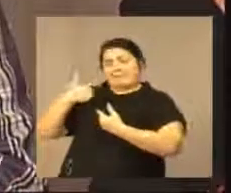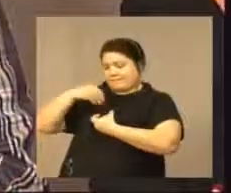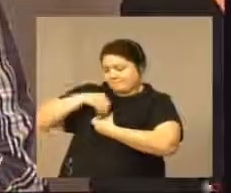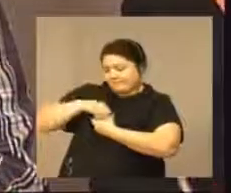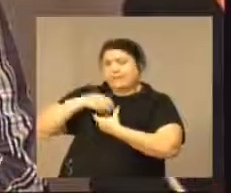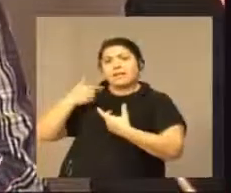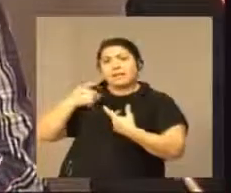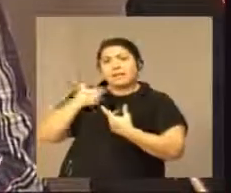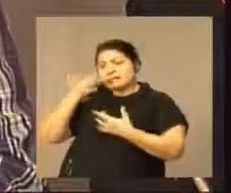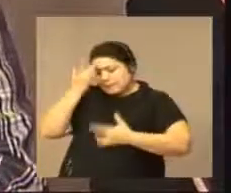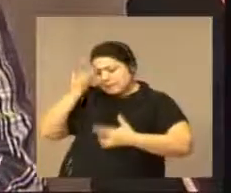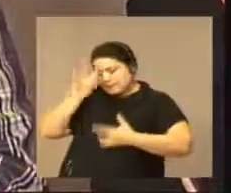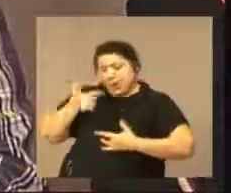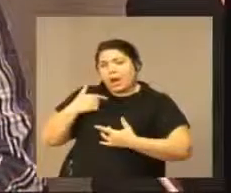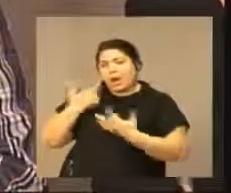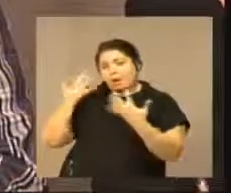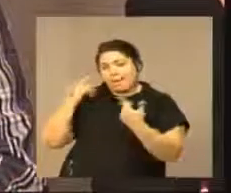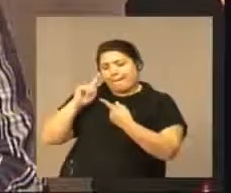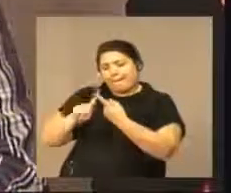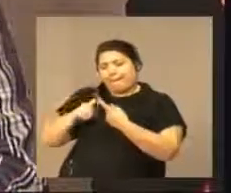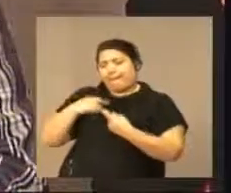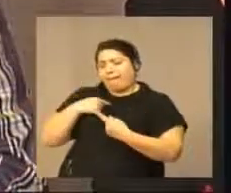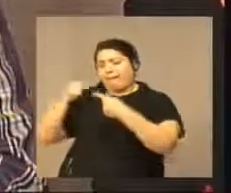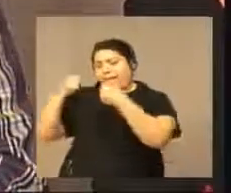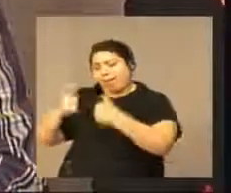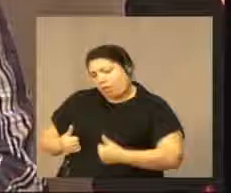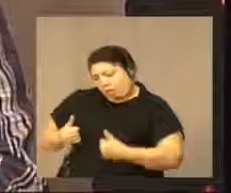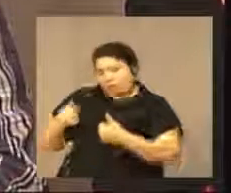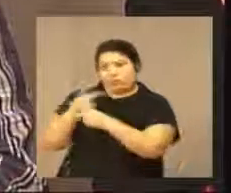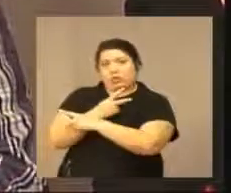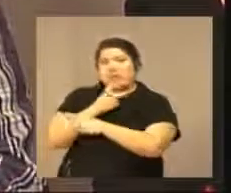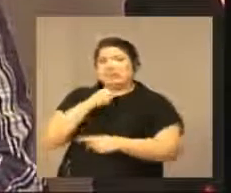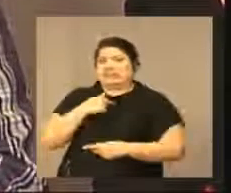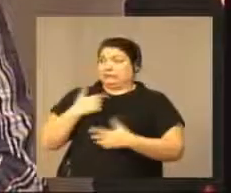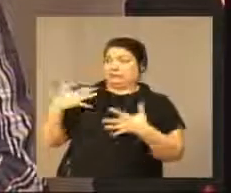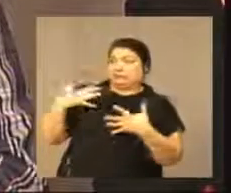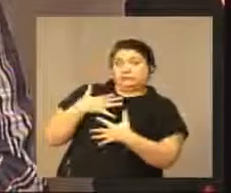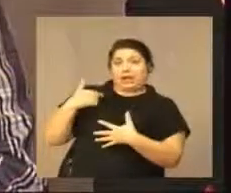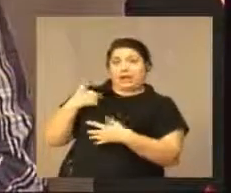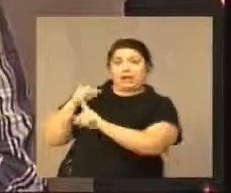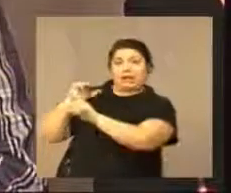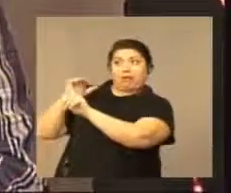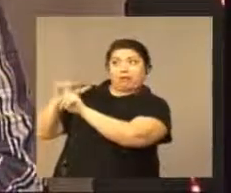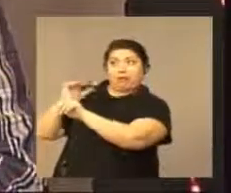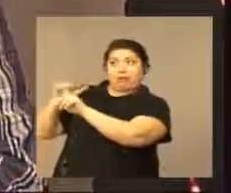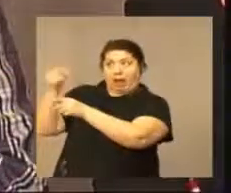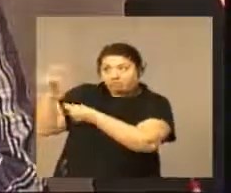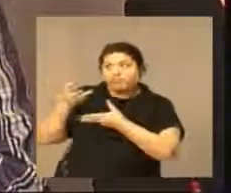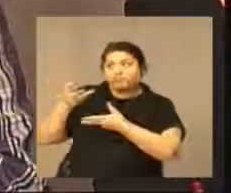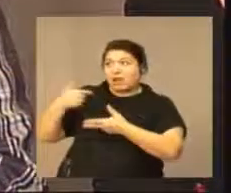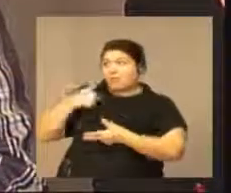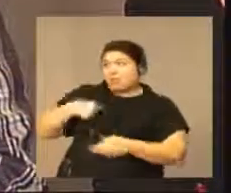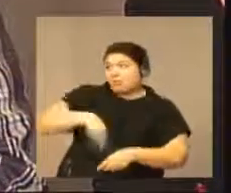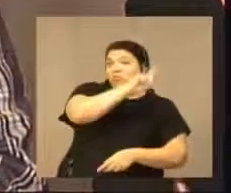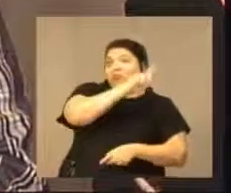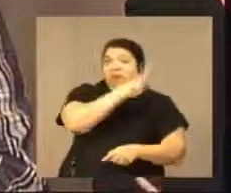are seriously ill, simply because they are afraid of their diagnosis will mean that they will be sent away for care